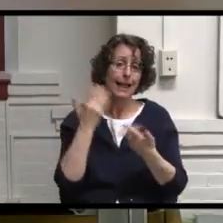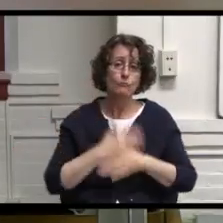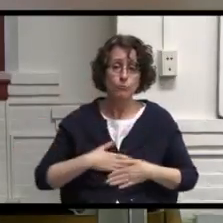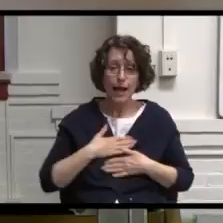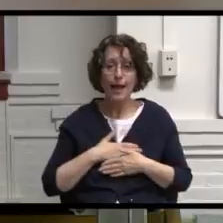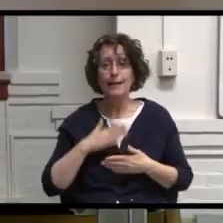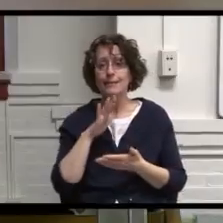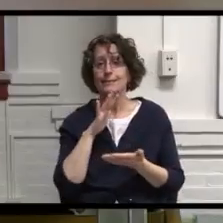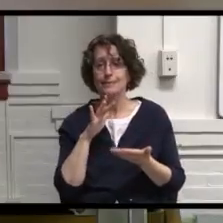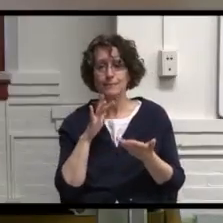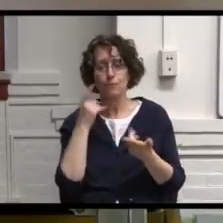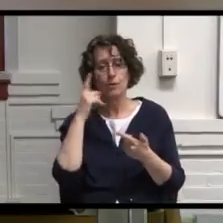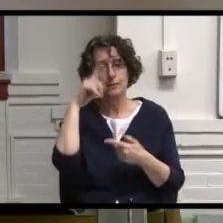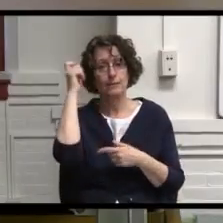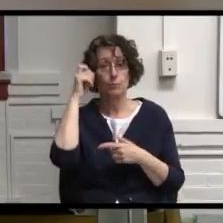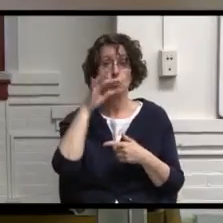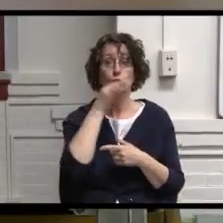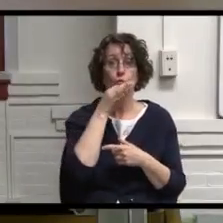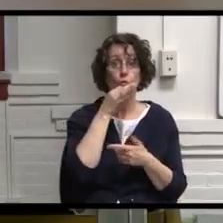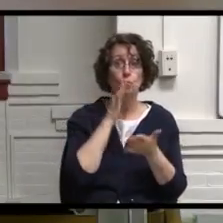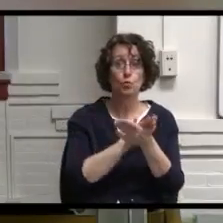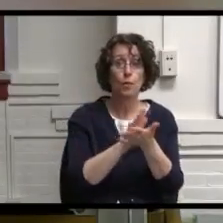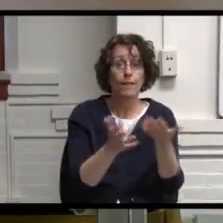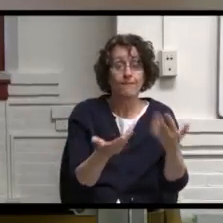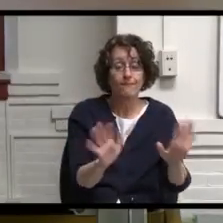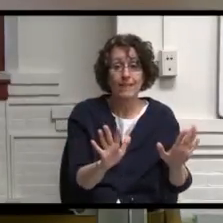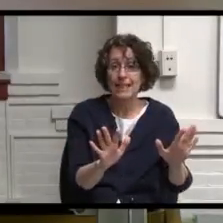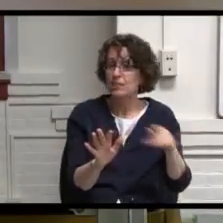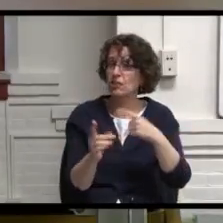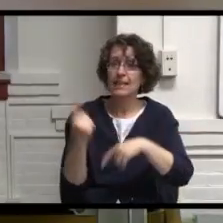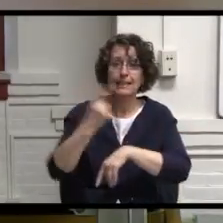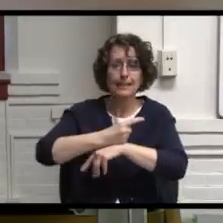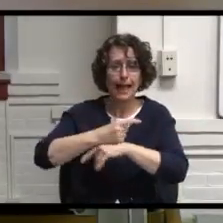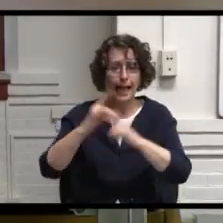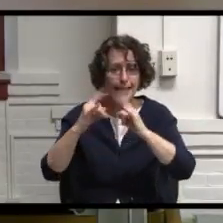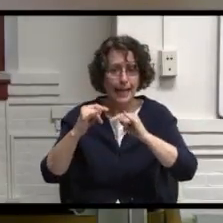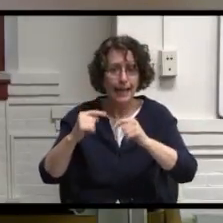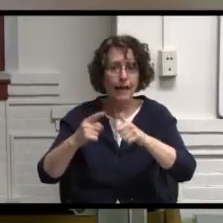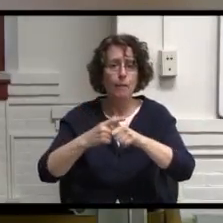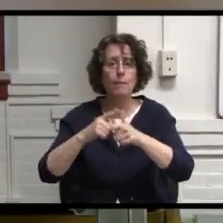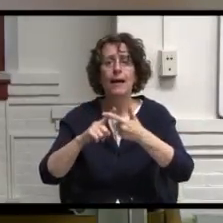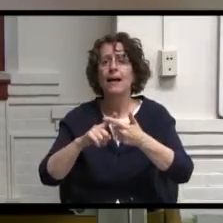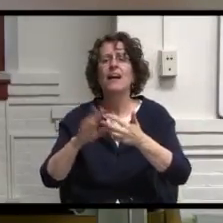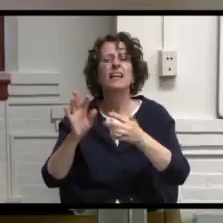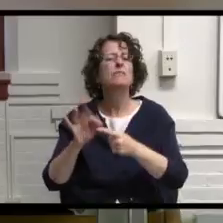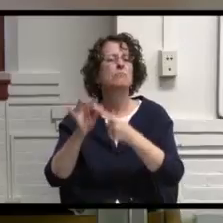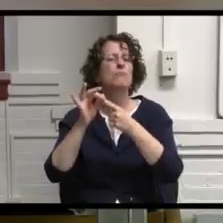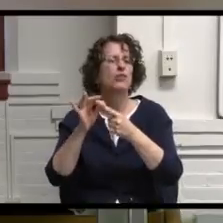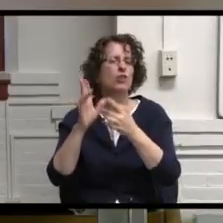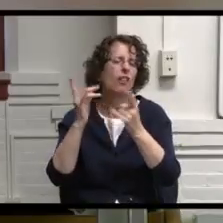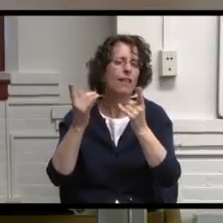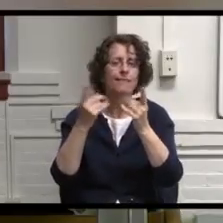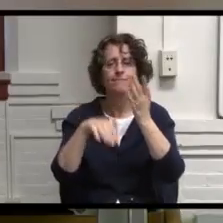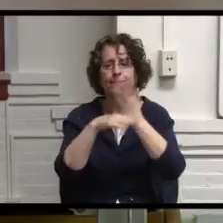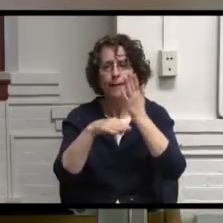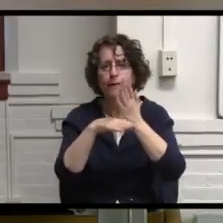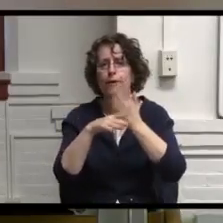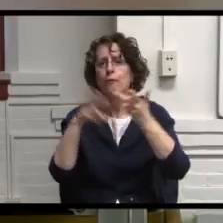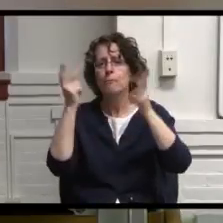or the school letting out in the next few days here, we've got plenty of space in day camp and all of our specialty camps, soccer camps, basketball